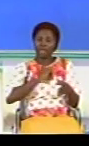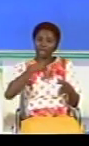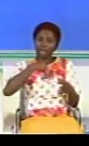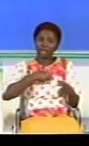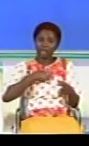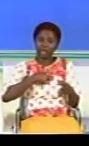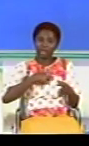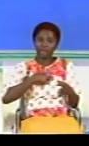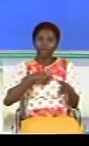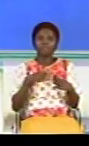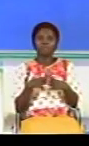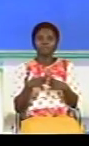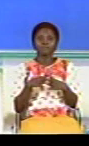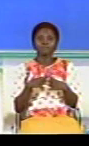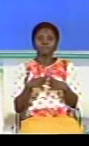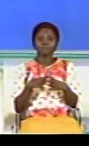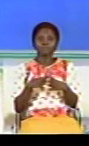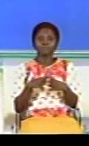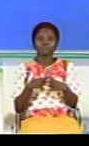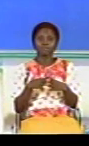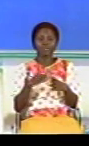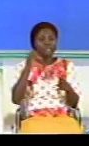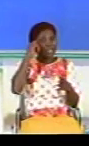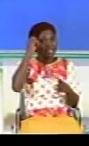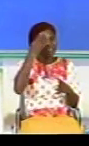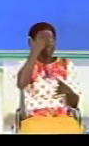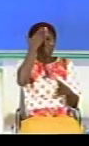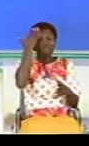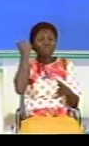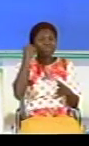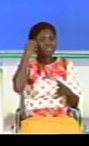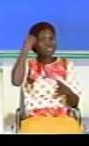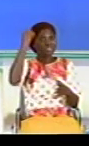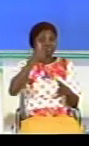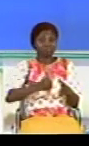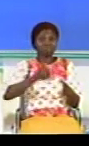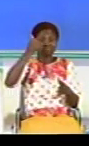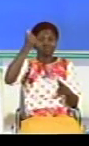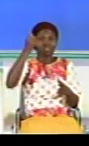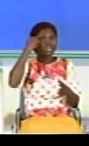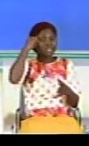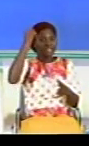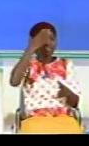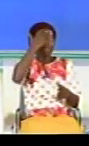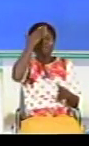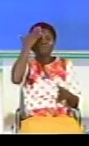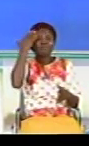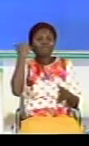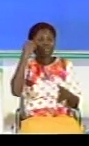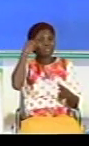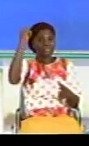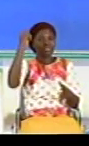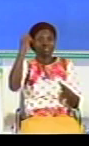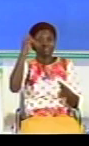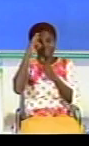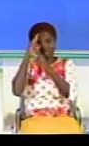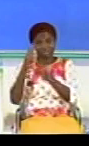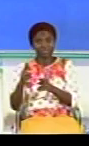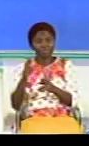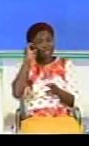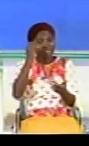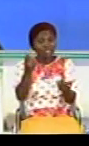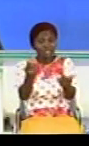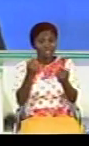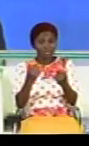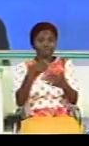position. He forgot his dignity. He came before the Lord and said, behold, I was shaped in iniquity.